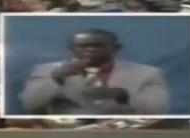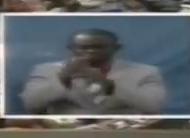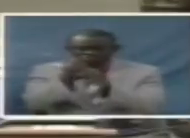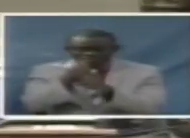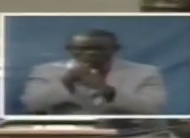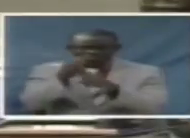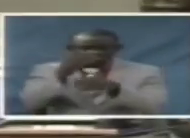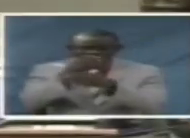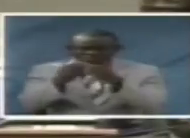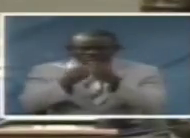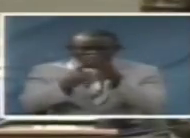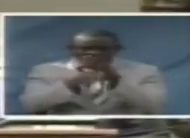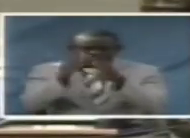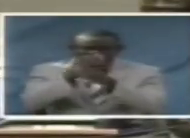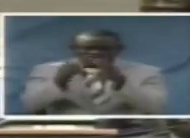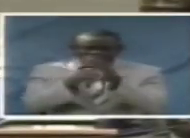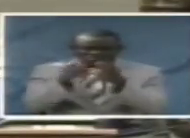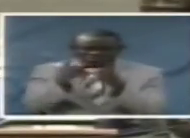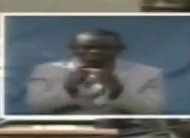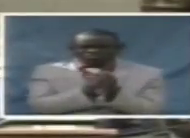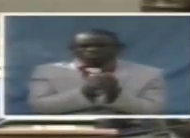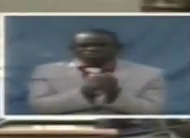phase two involving